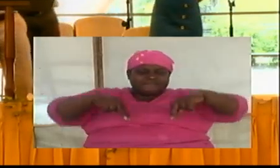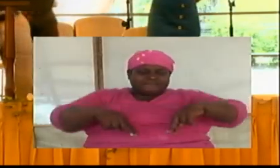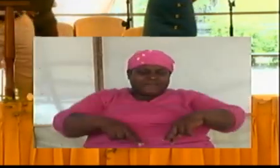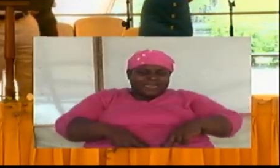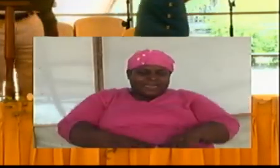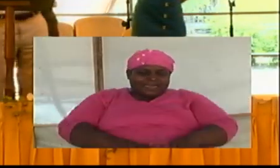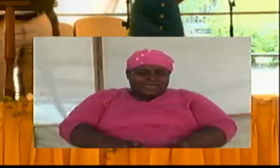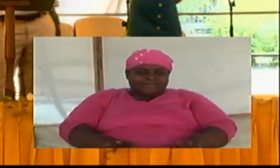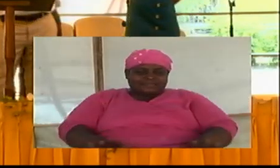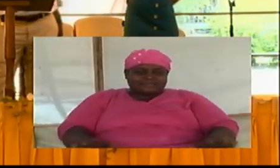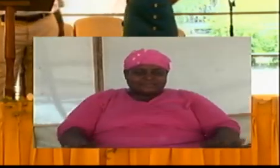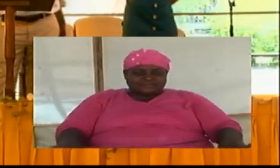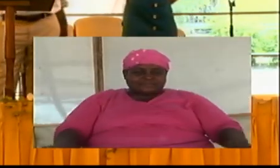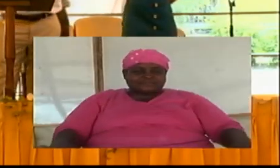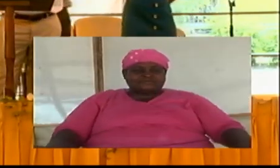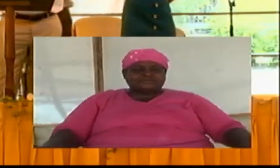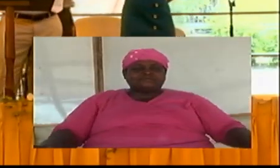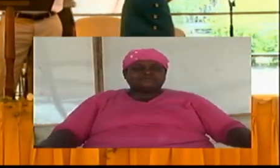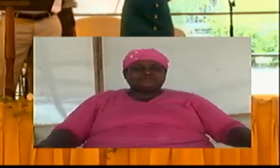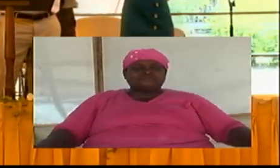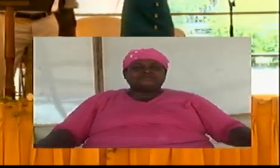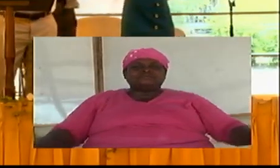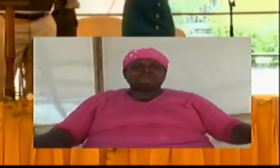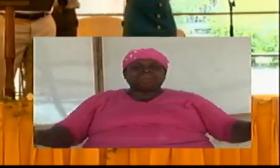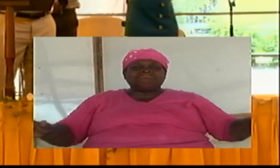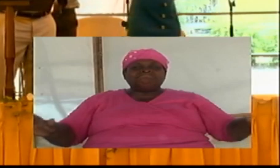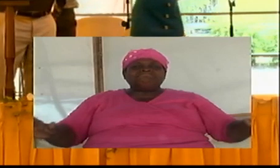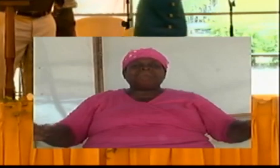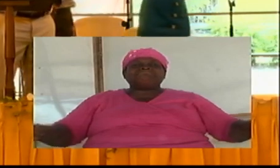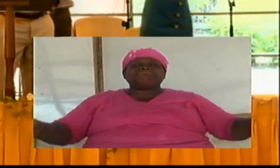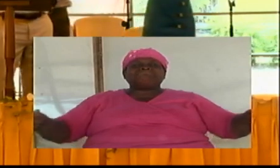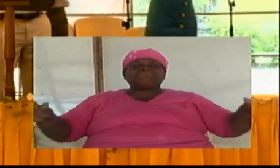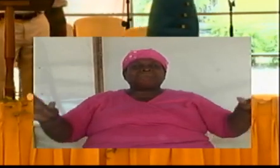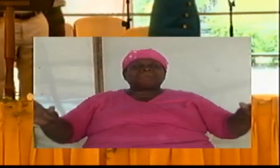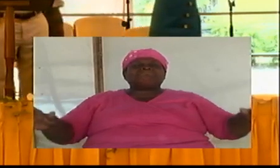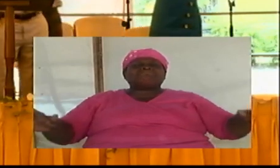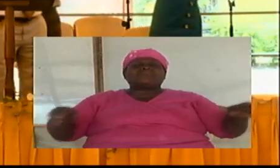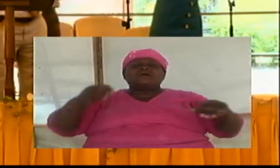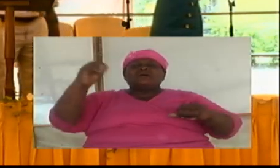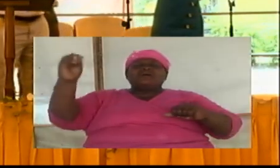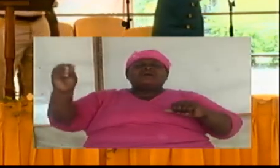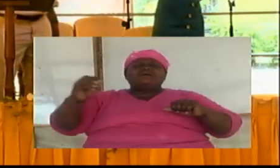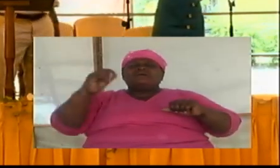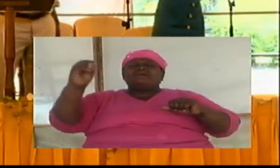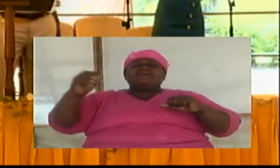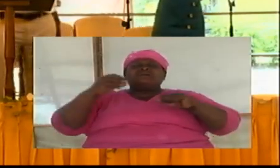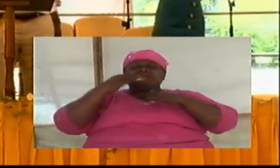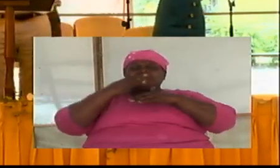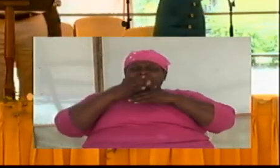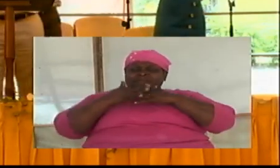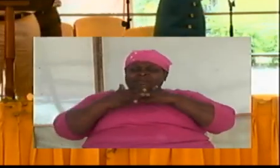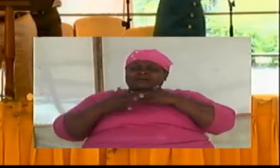valley. That's why He came, that's why He sacrificed, that's why He died.